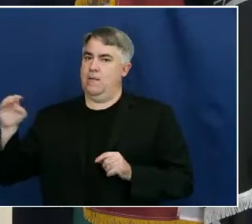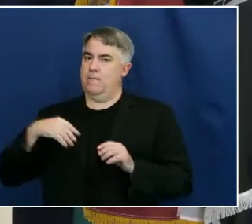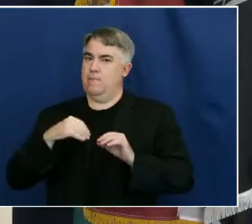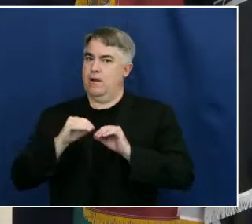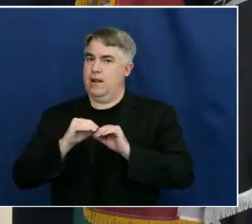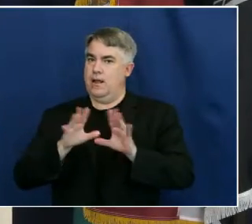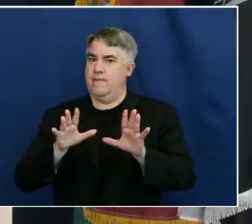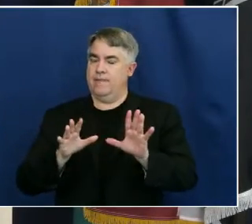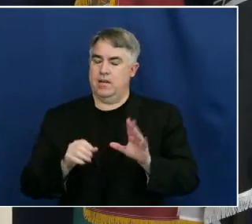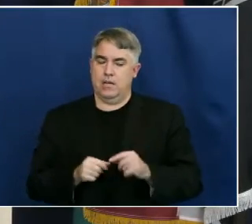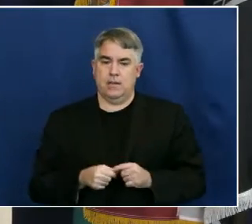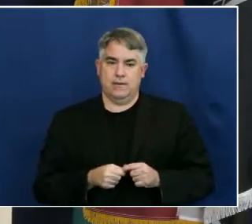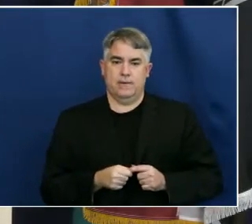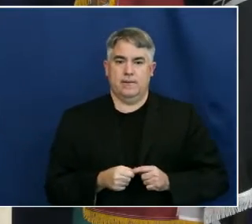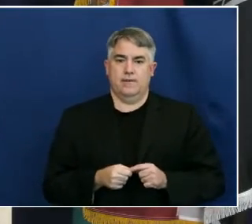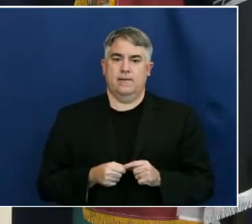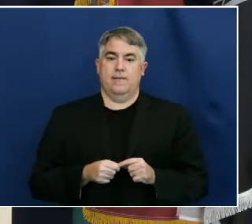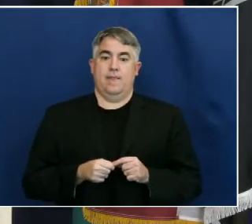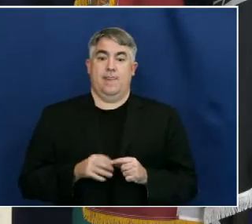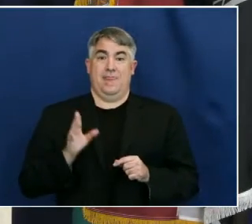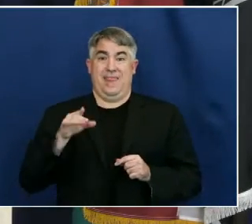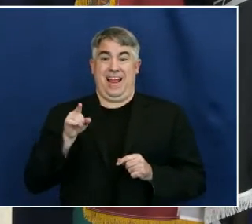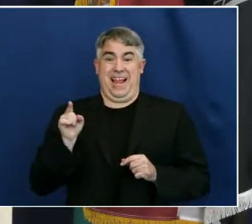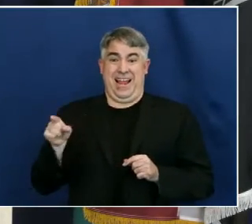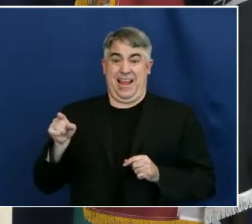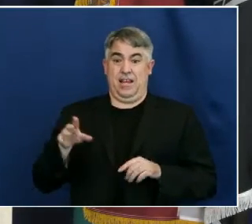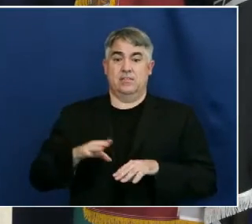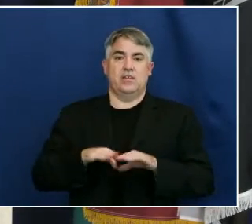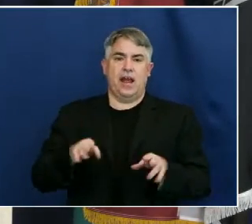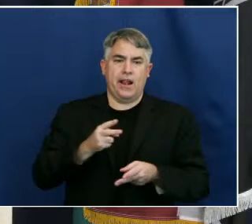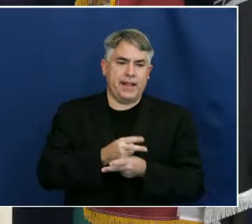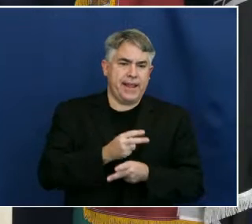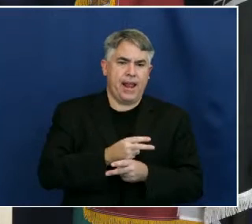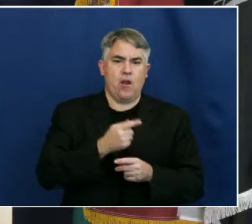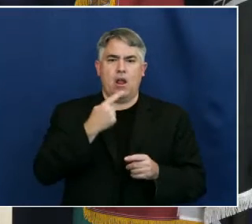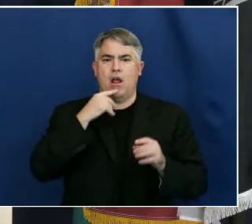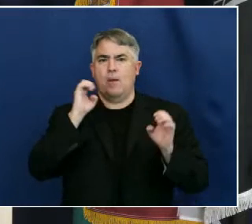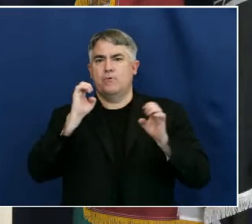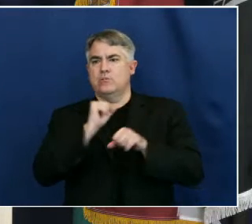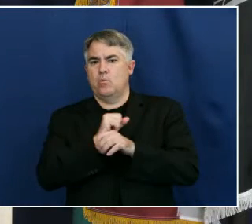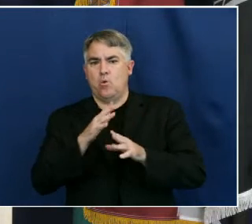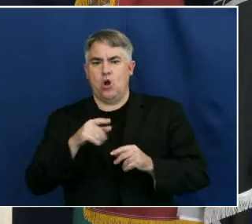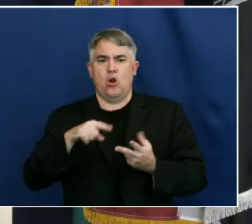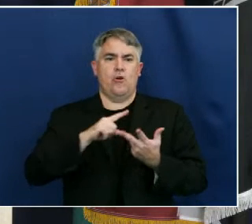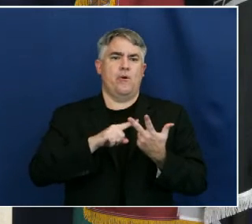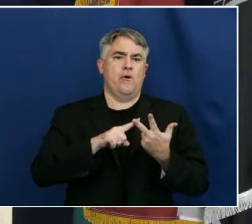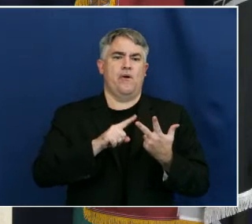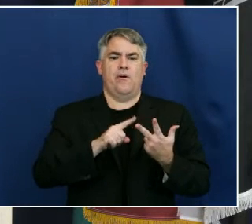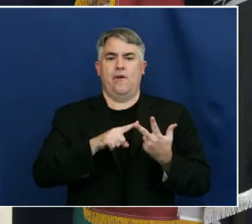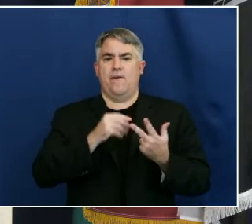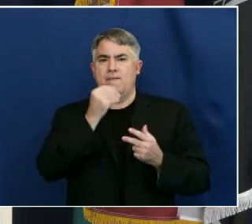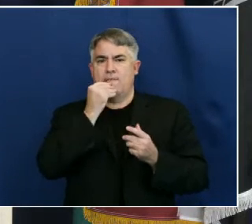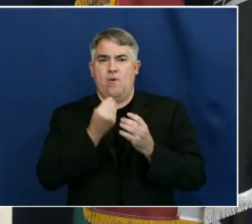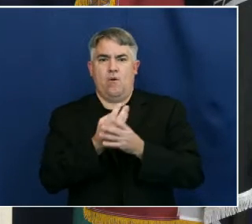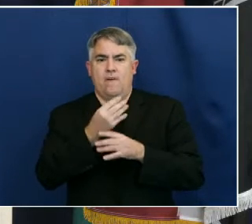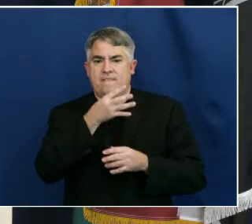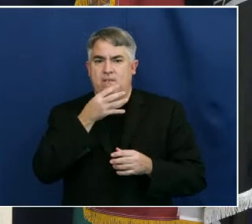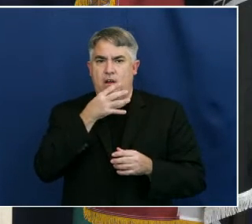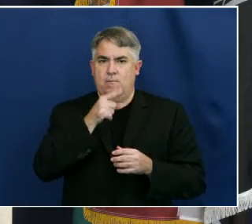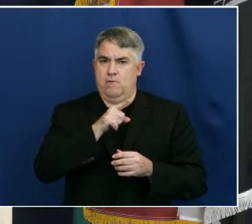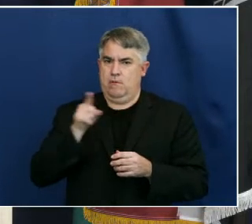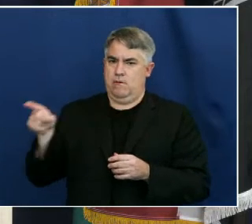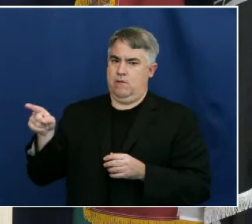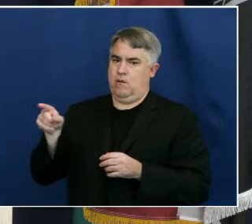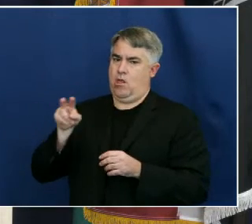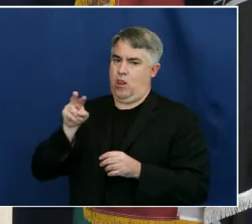childcare, emergency services, and food and ag, all of them except K through 12 will go to our normal